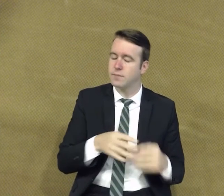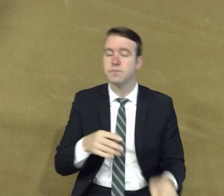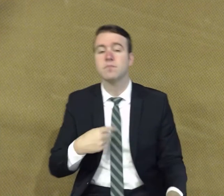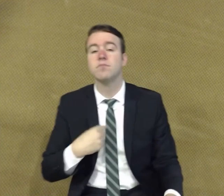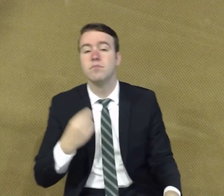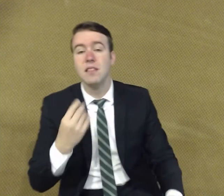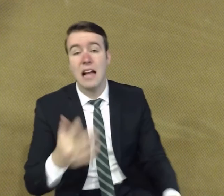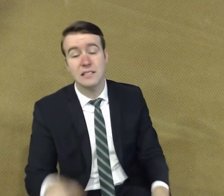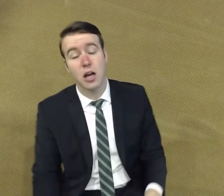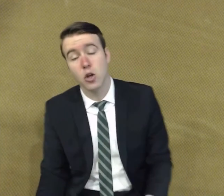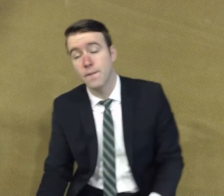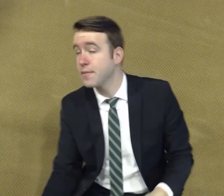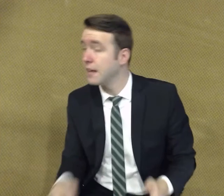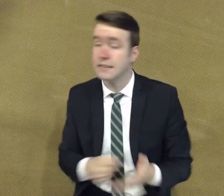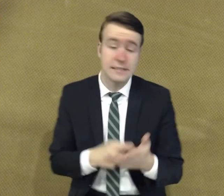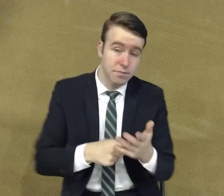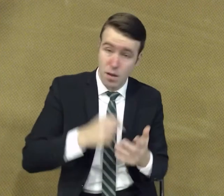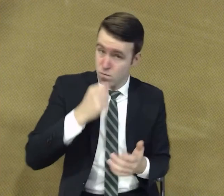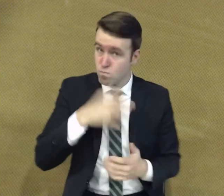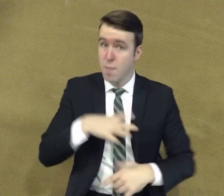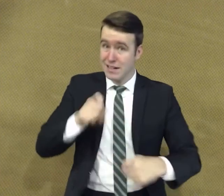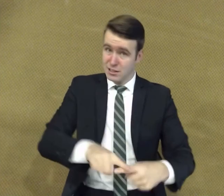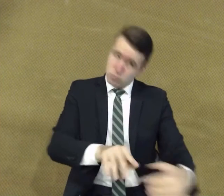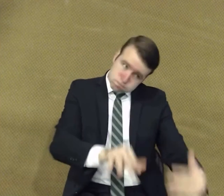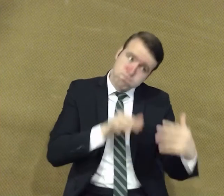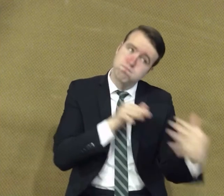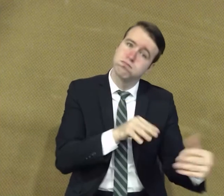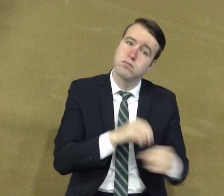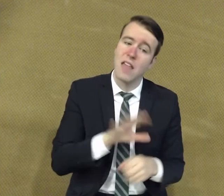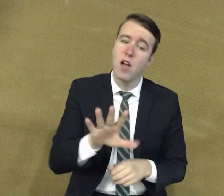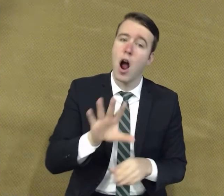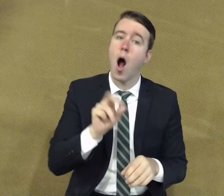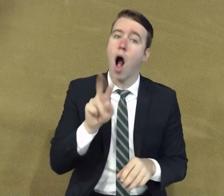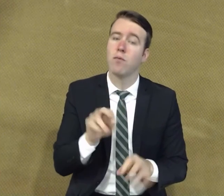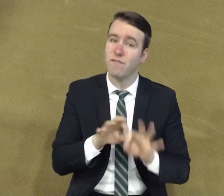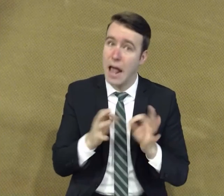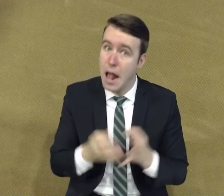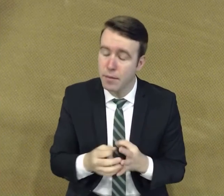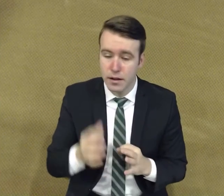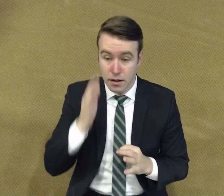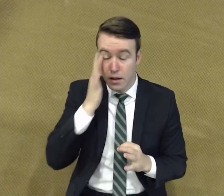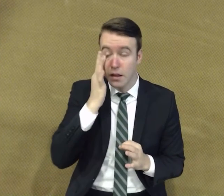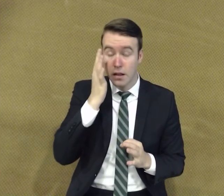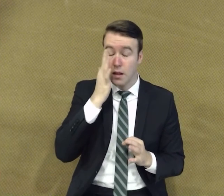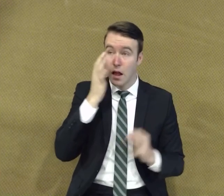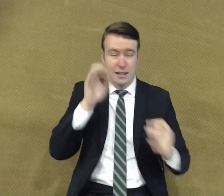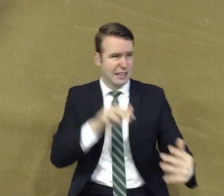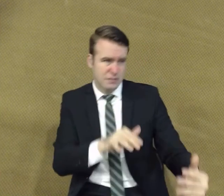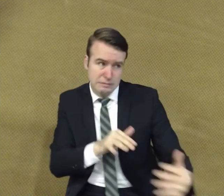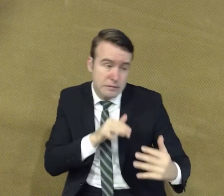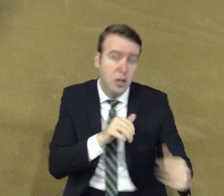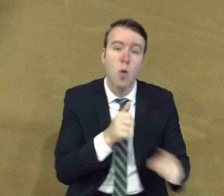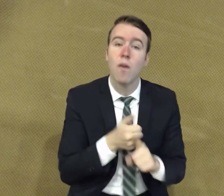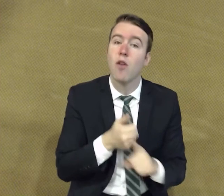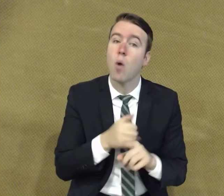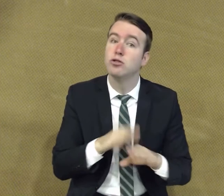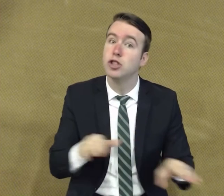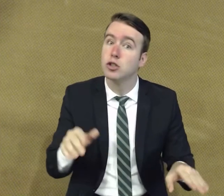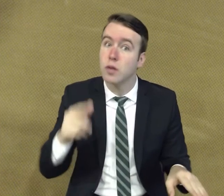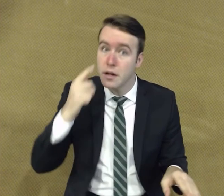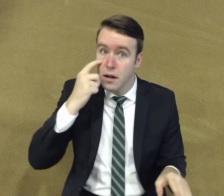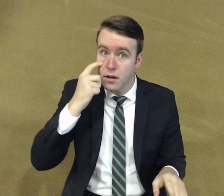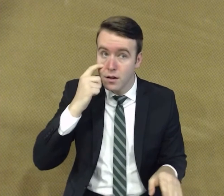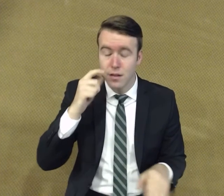just tell you what, there are some times that women need to go to war in the gates in their own family, and they need to go to war in the gates with their own